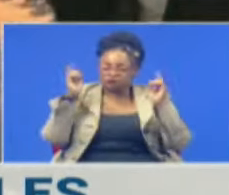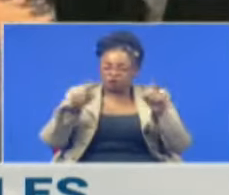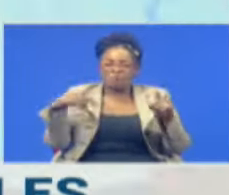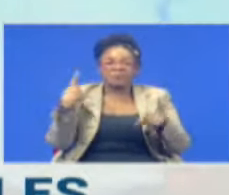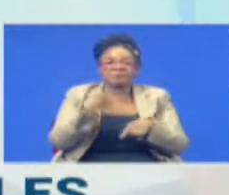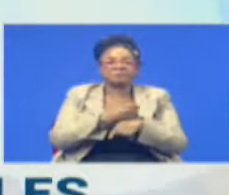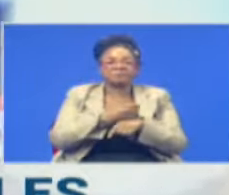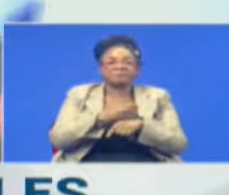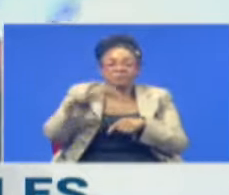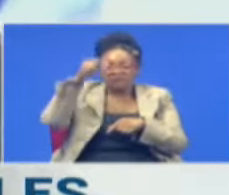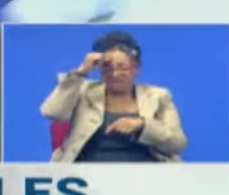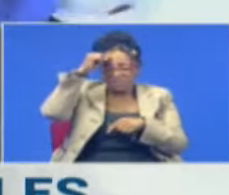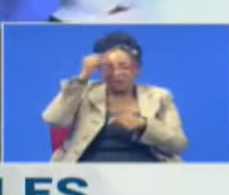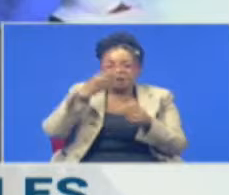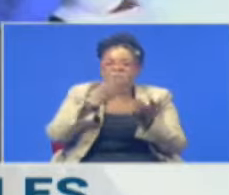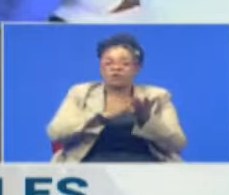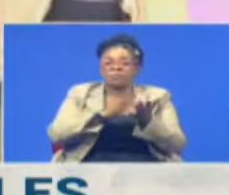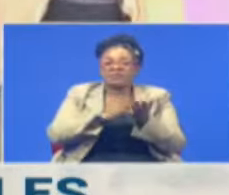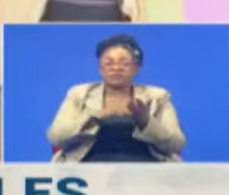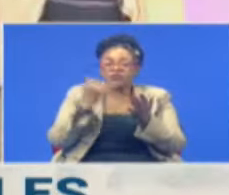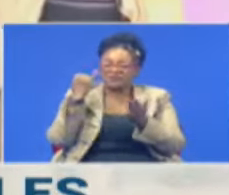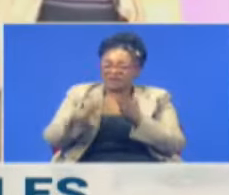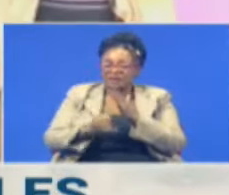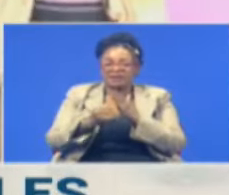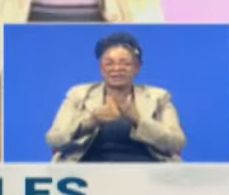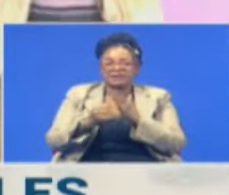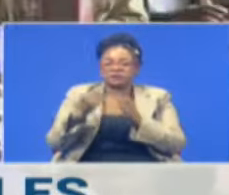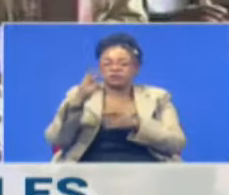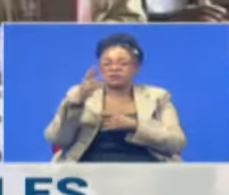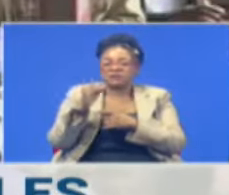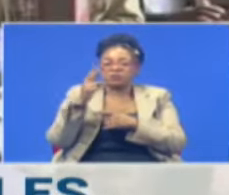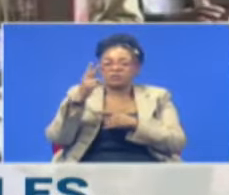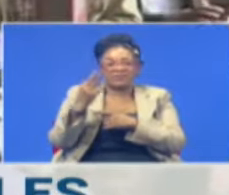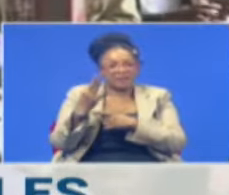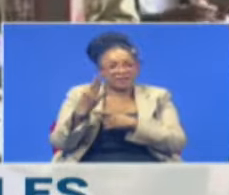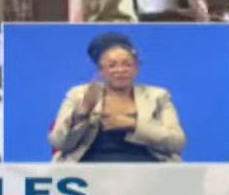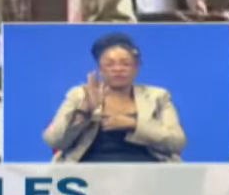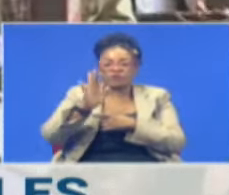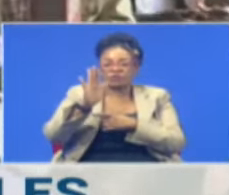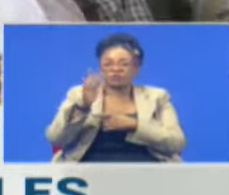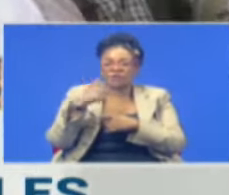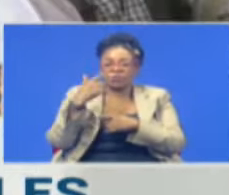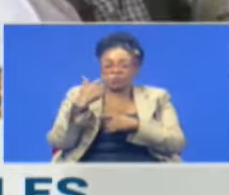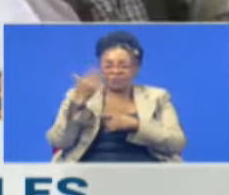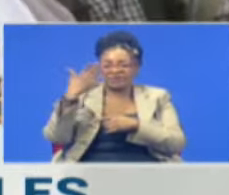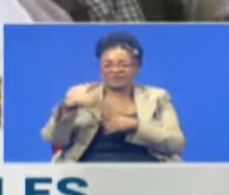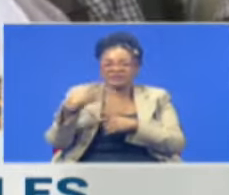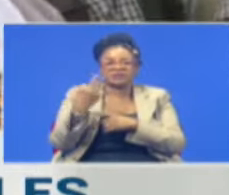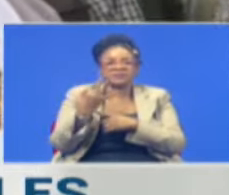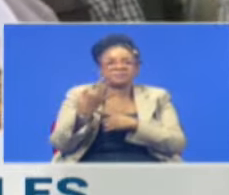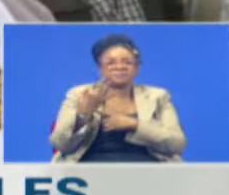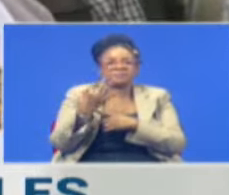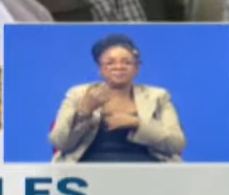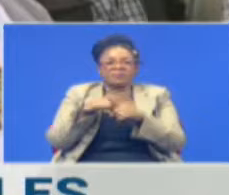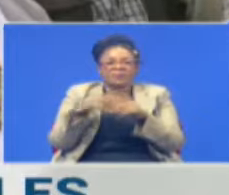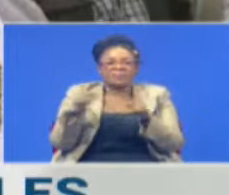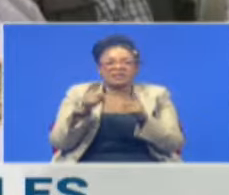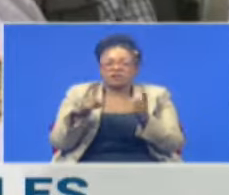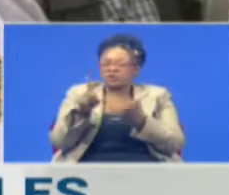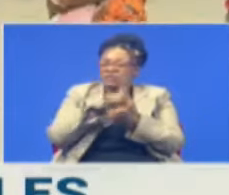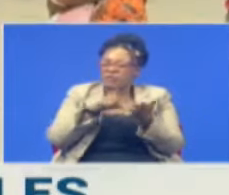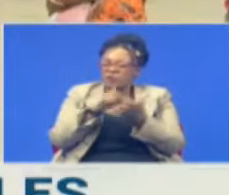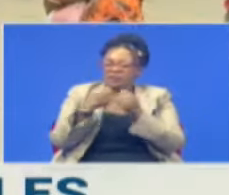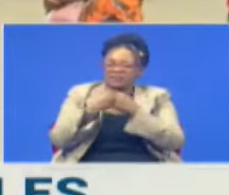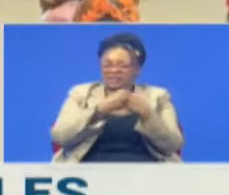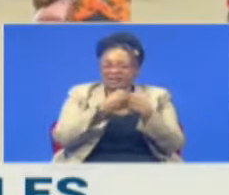promised to finalize on the vaccination exercise in 2023 for those in phase 3. But given the logistical challenges so